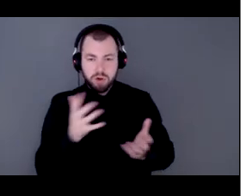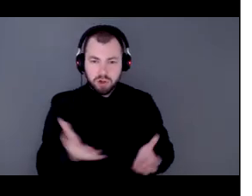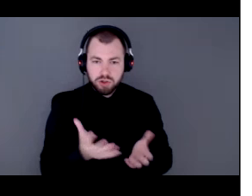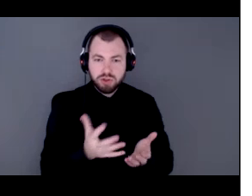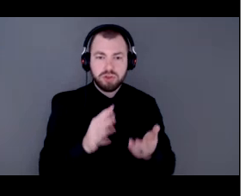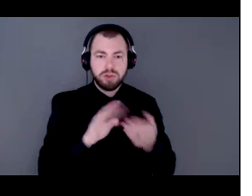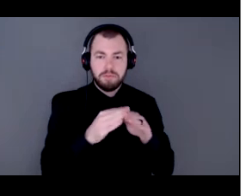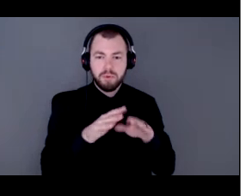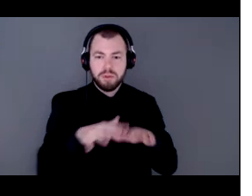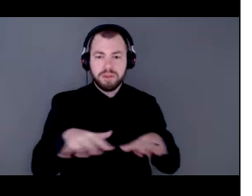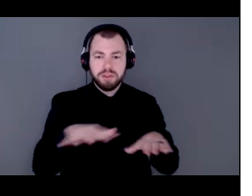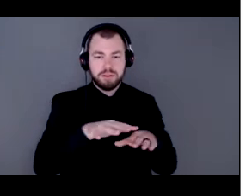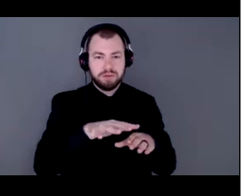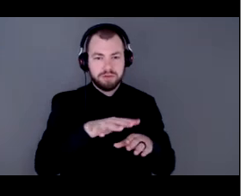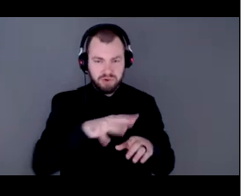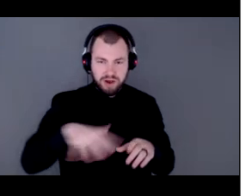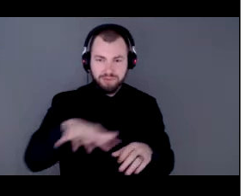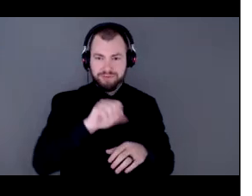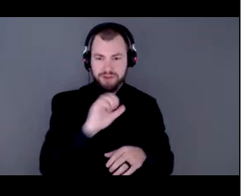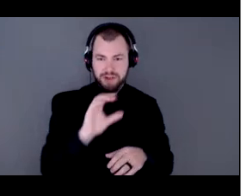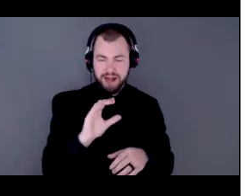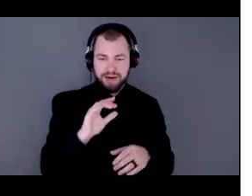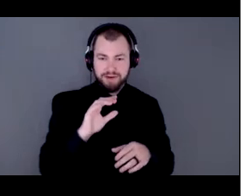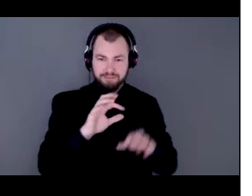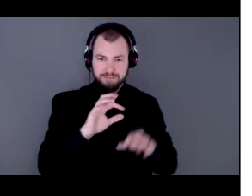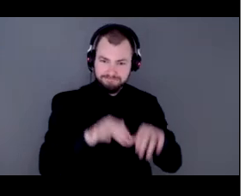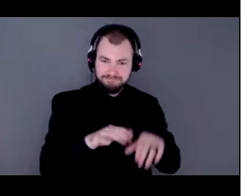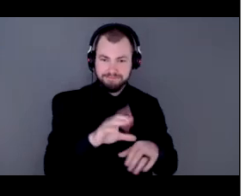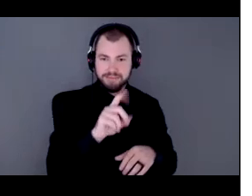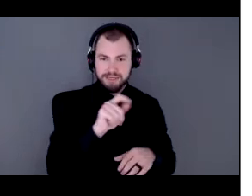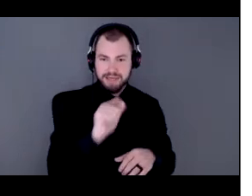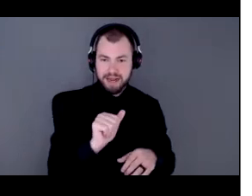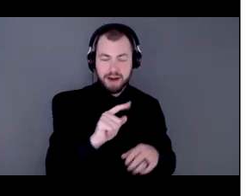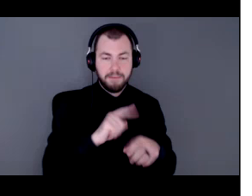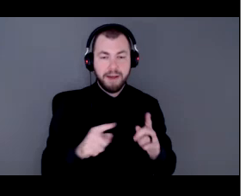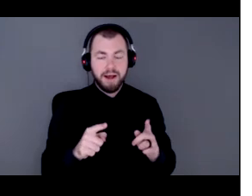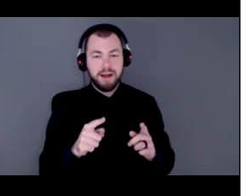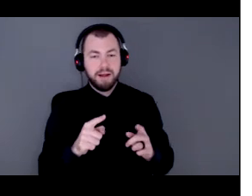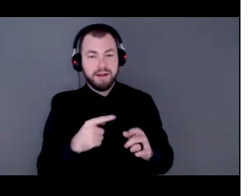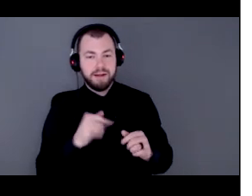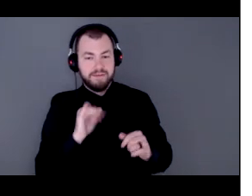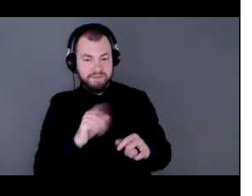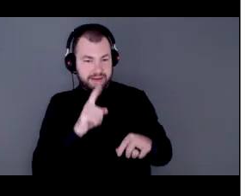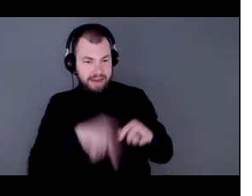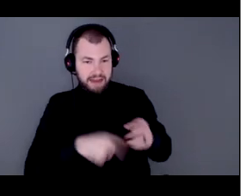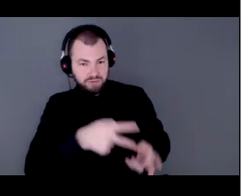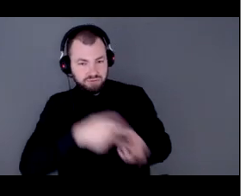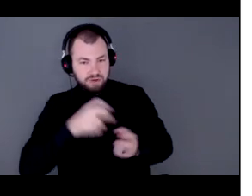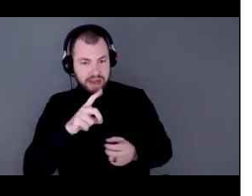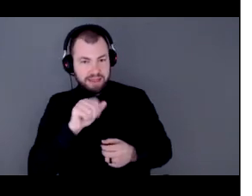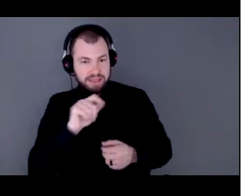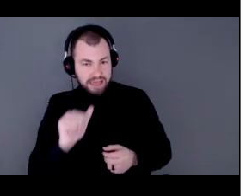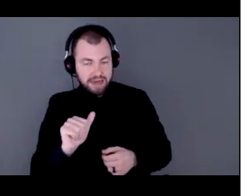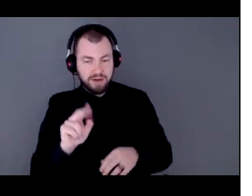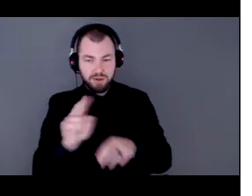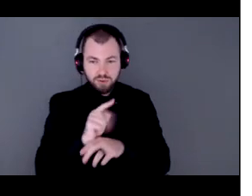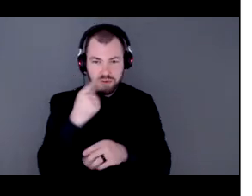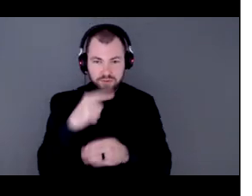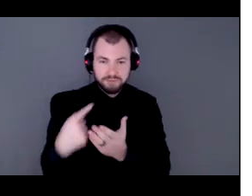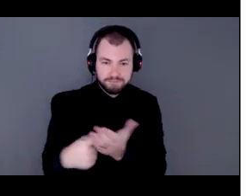South Carolina to input data, but without being able to extract those data and use them for conversations around solutions,